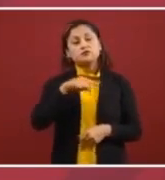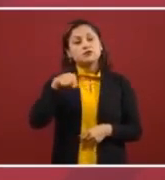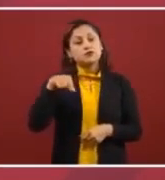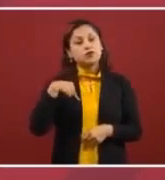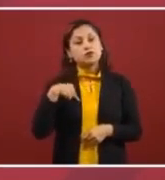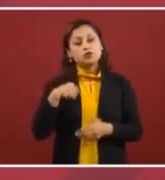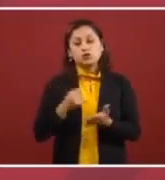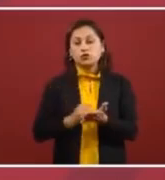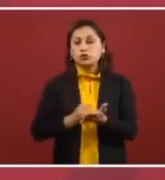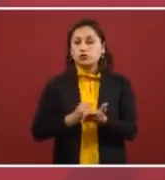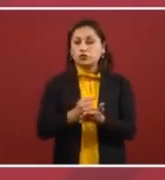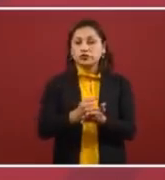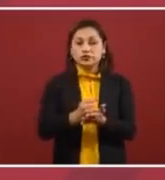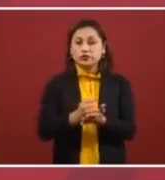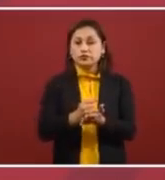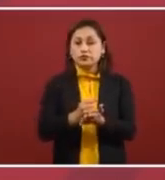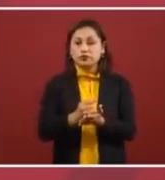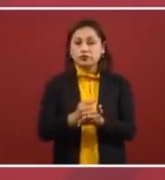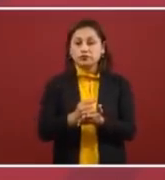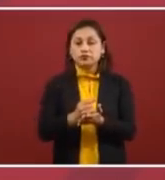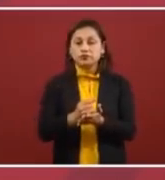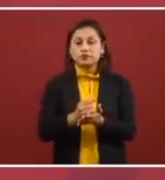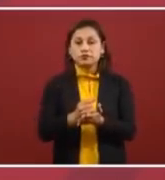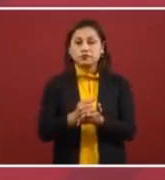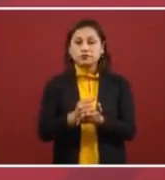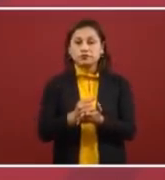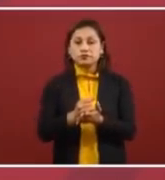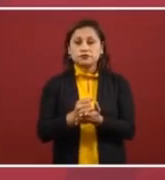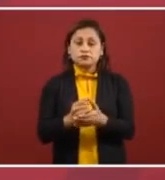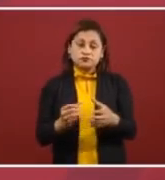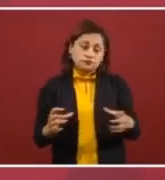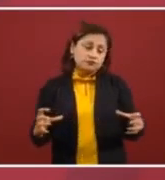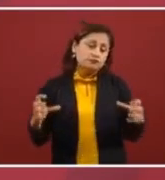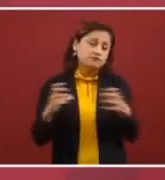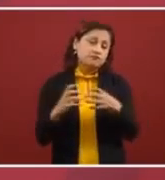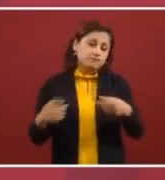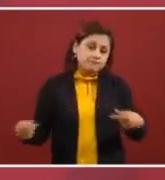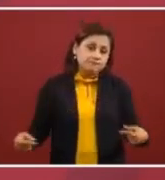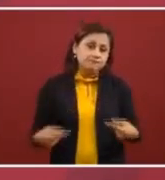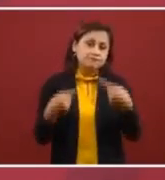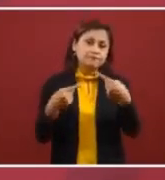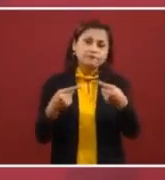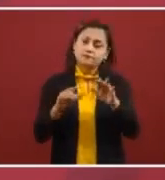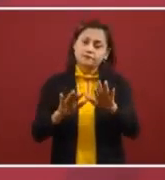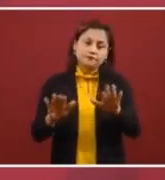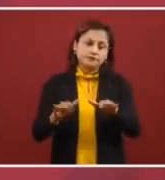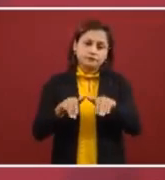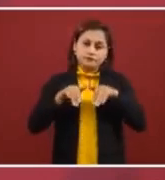to prevent confrontation and to prevent